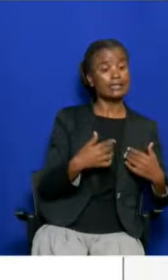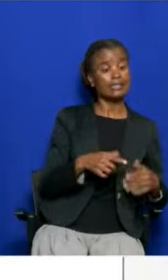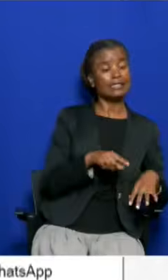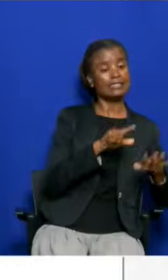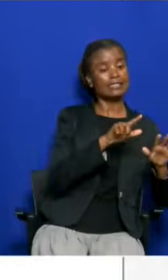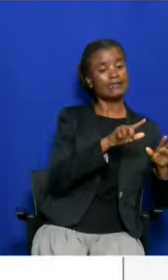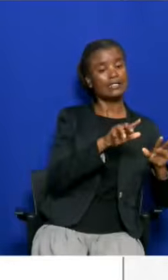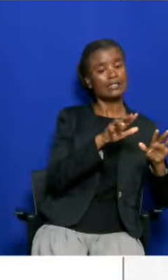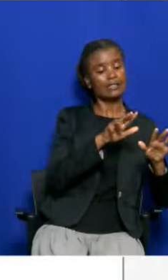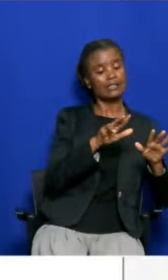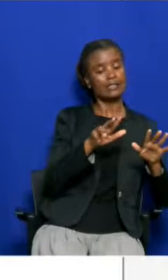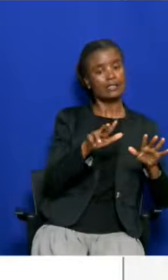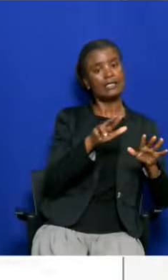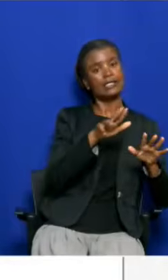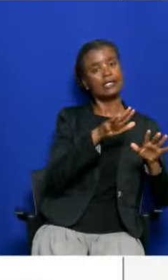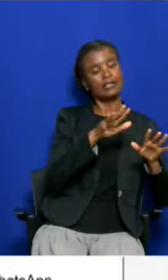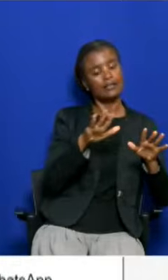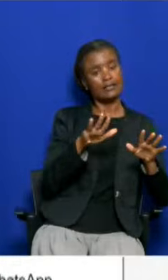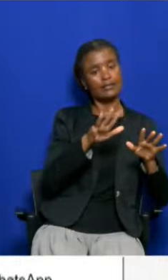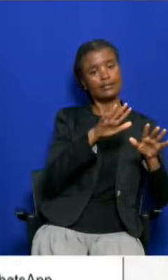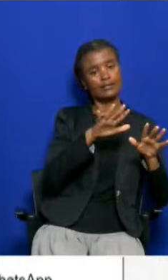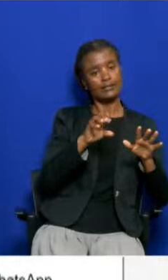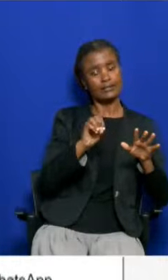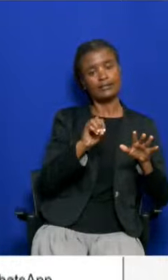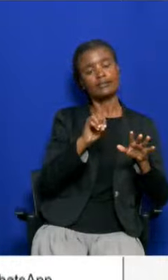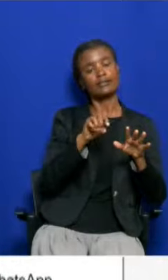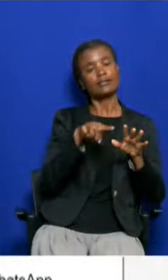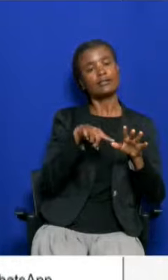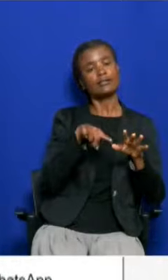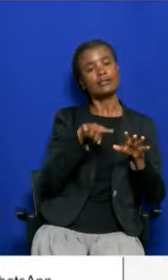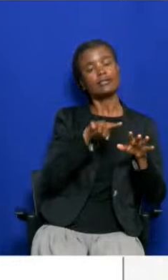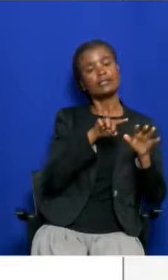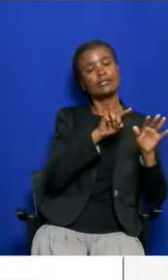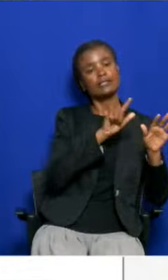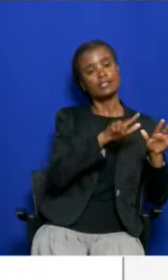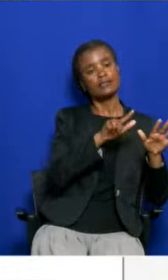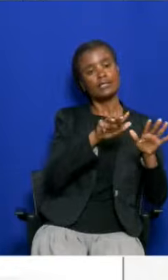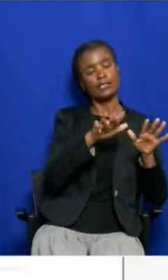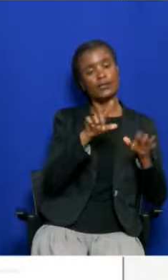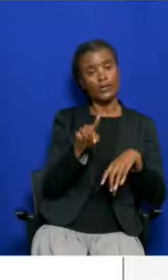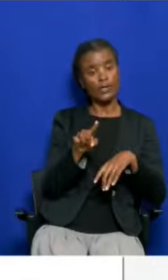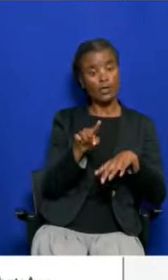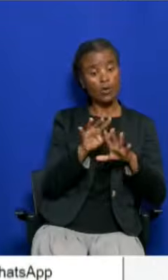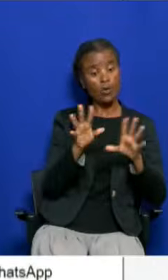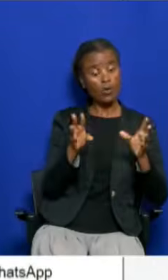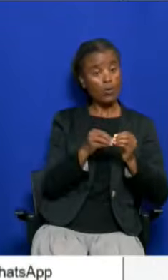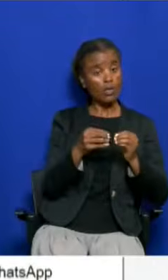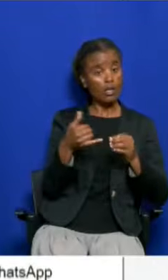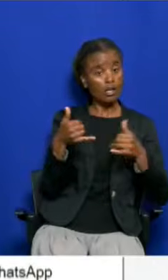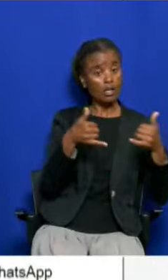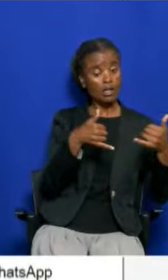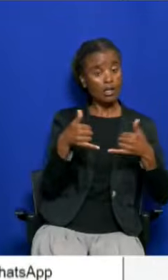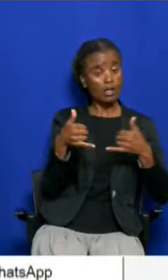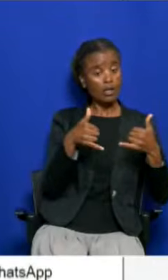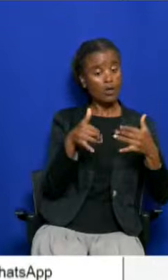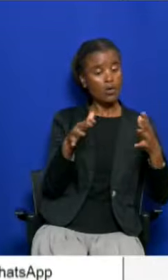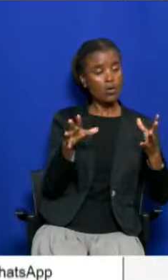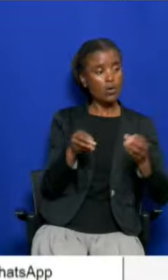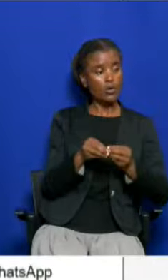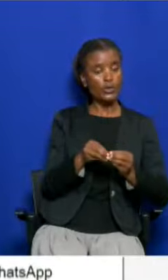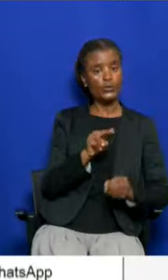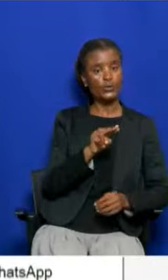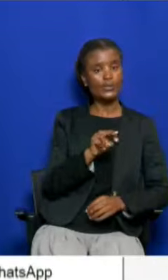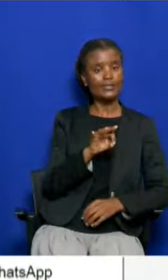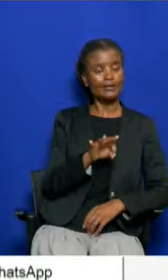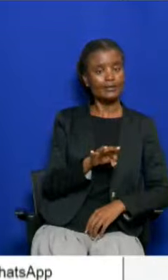and then 791. If you count those calls, you'll see there were 23 calls of the blank boxes.